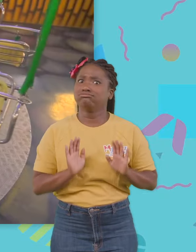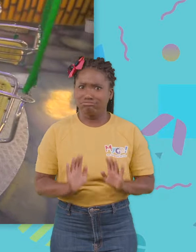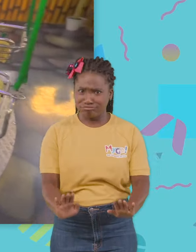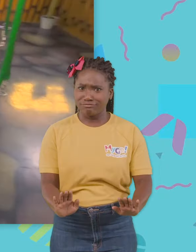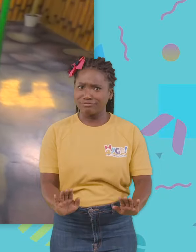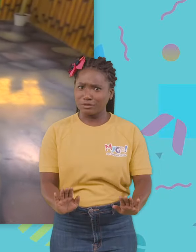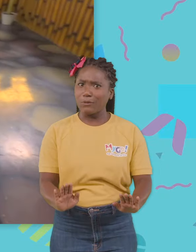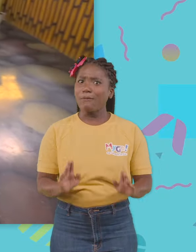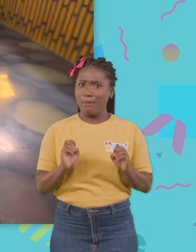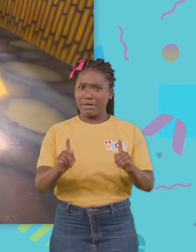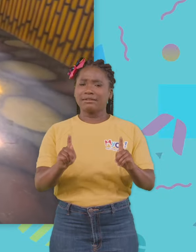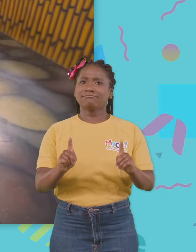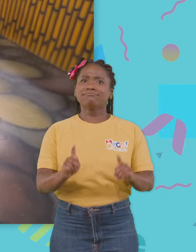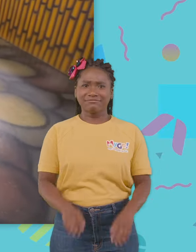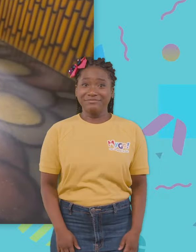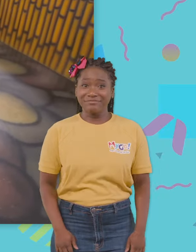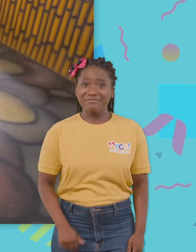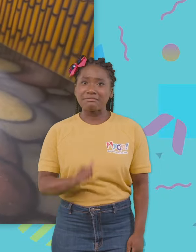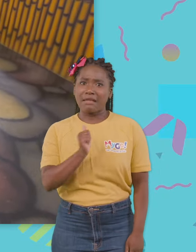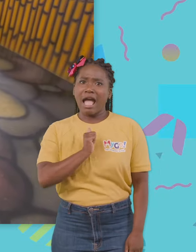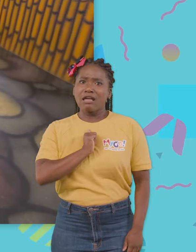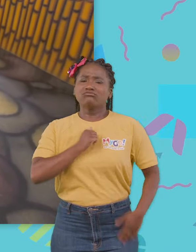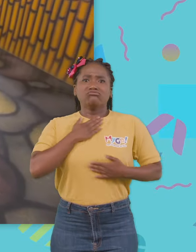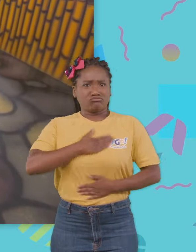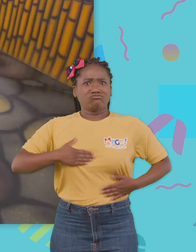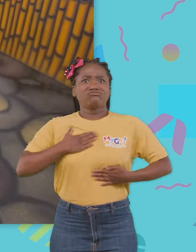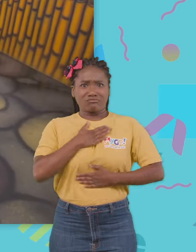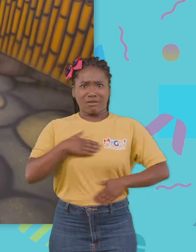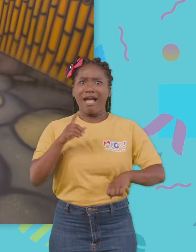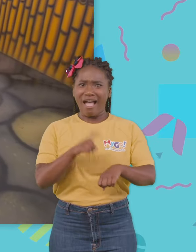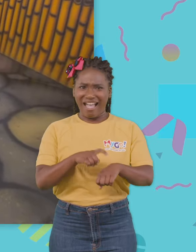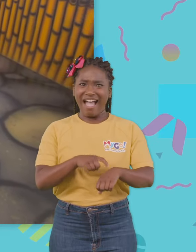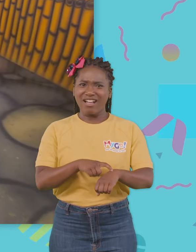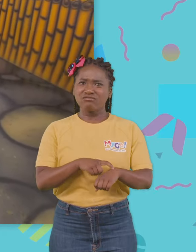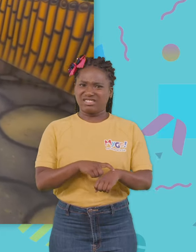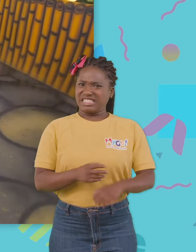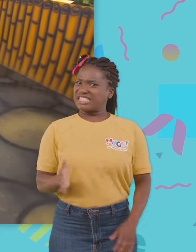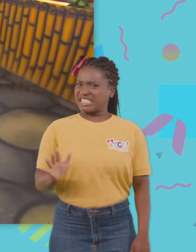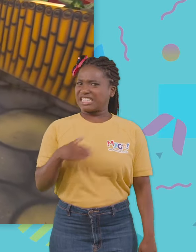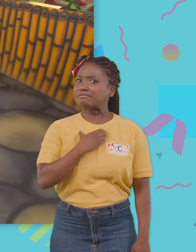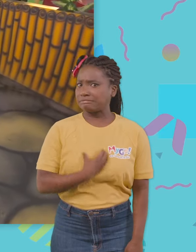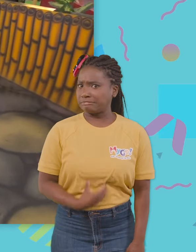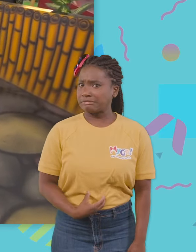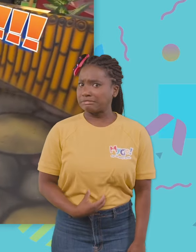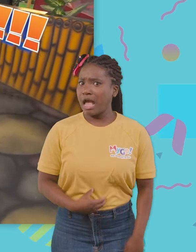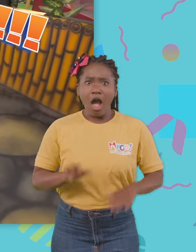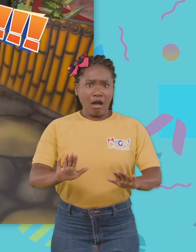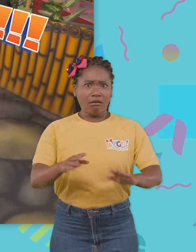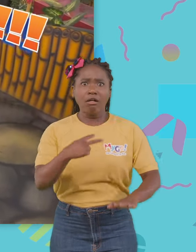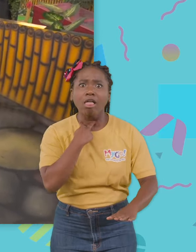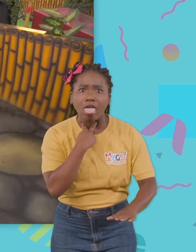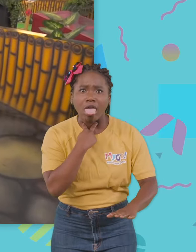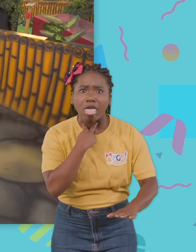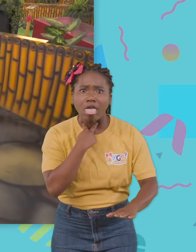Okay. Oh, I am having so much fun. Ooh, I'm kinda getting hungry. Oh